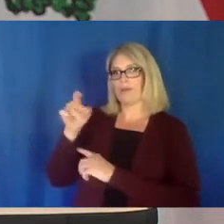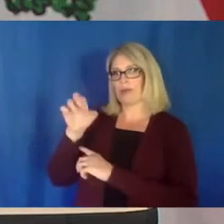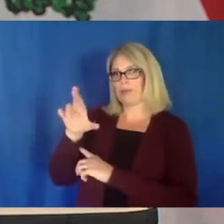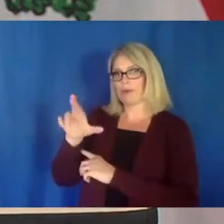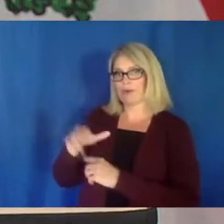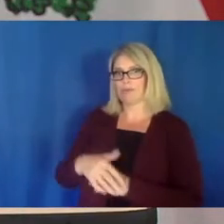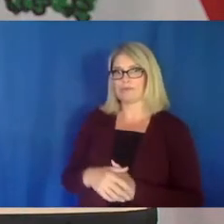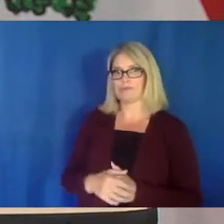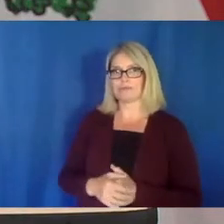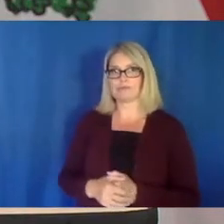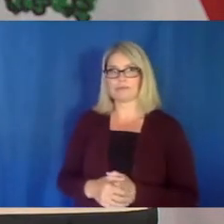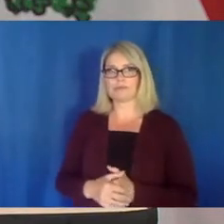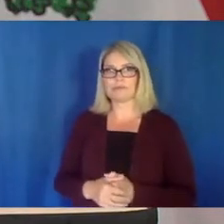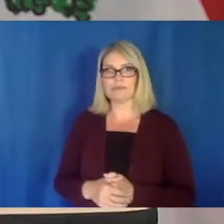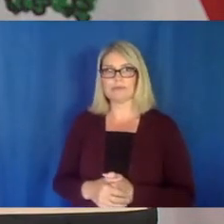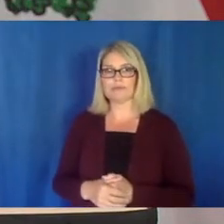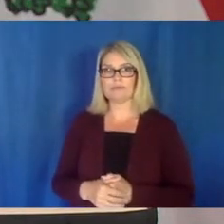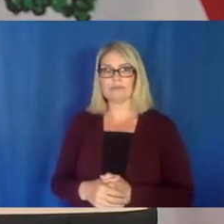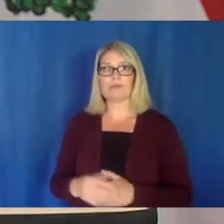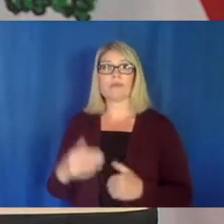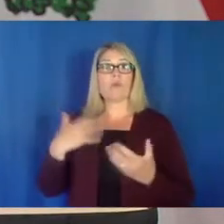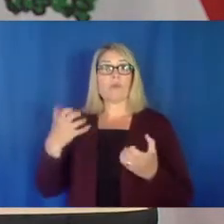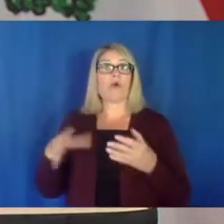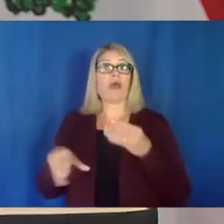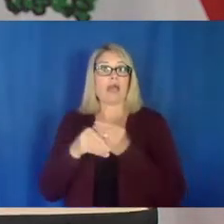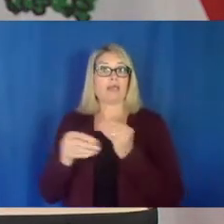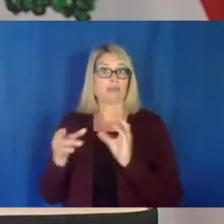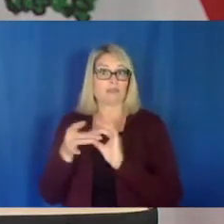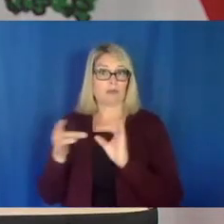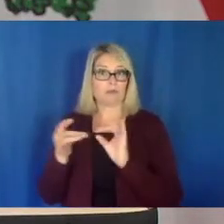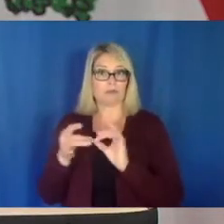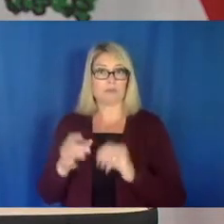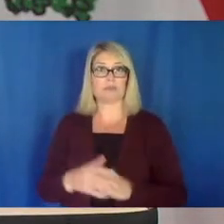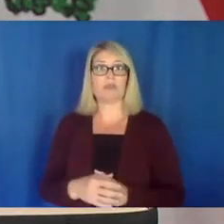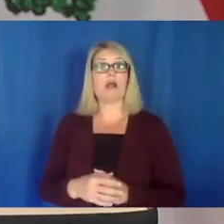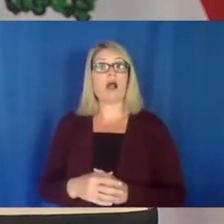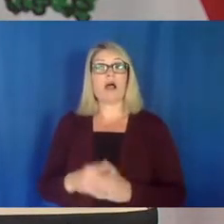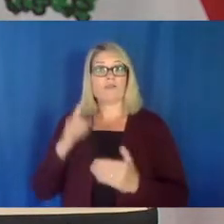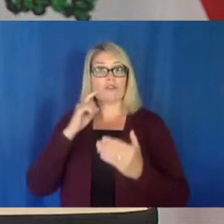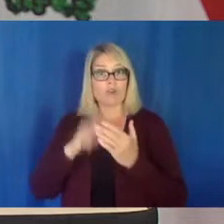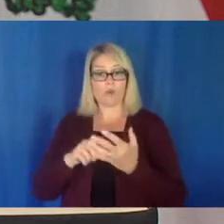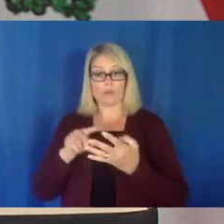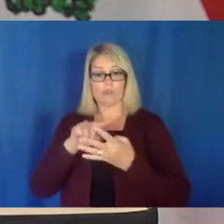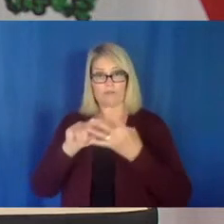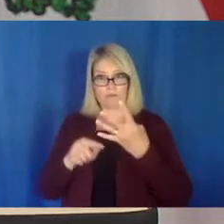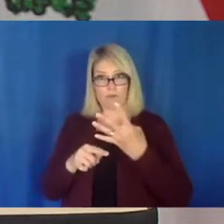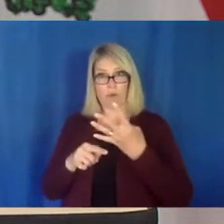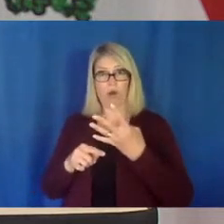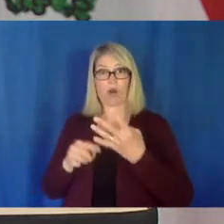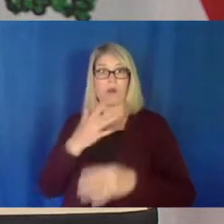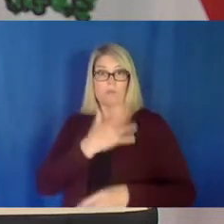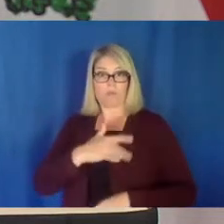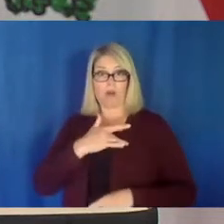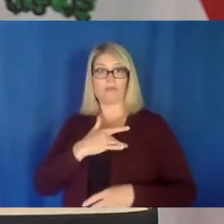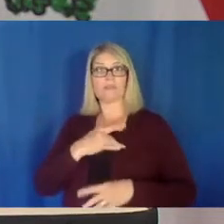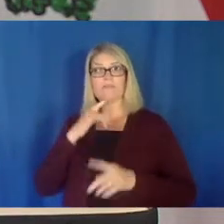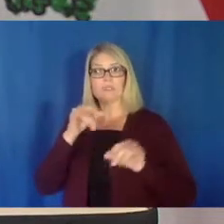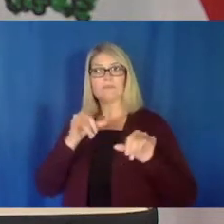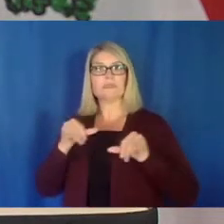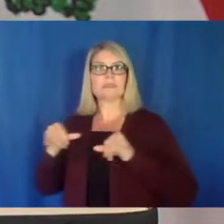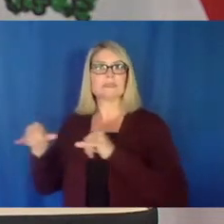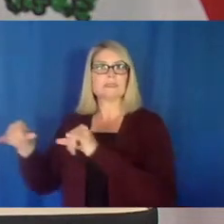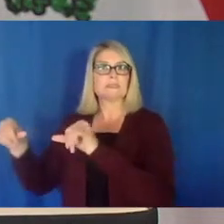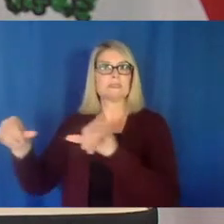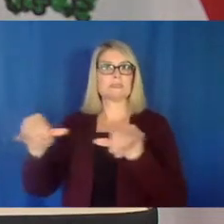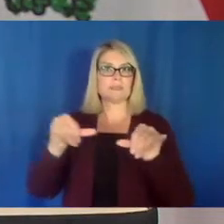Yeah, I would only add that there's incredible consistency across the Atlantic region, just as Dr. Morrison has pointed out, in terms